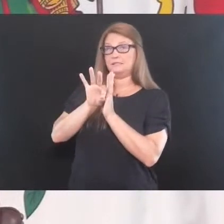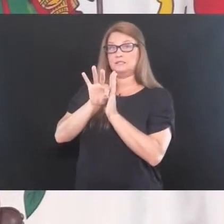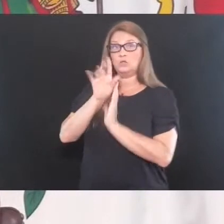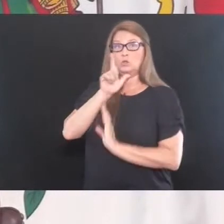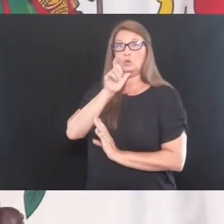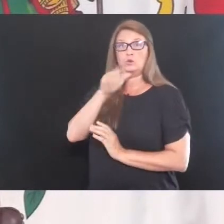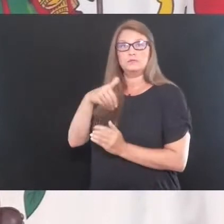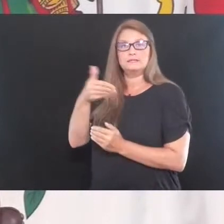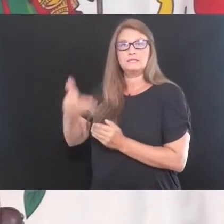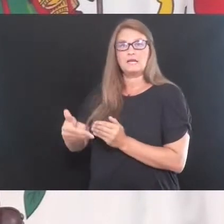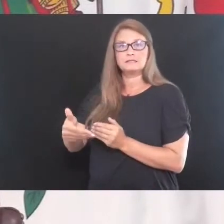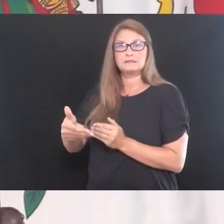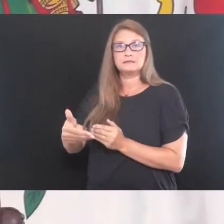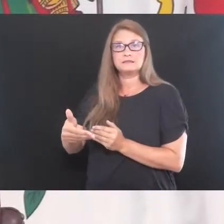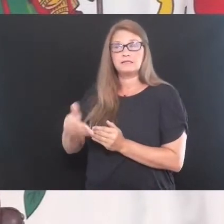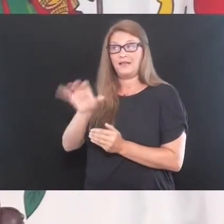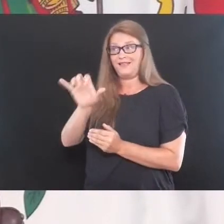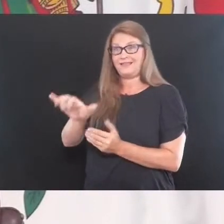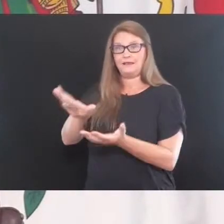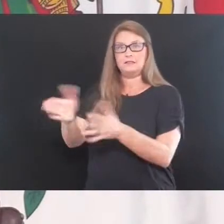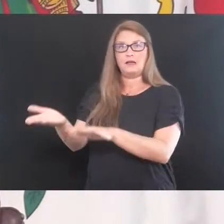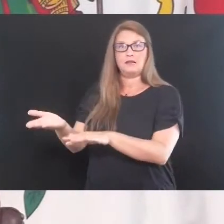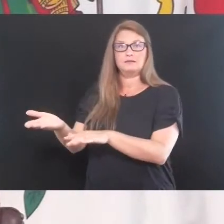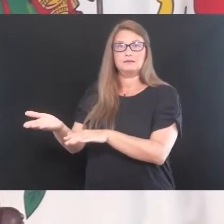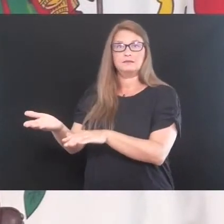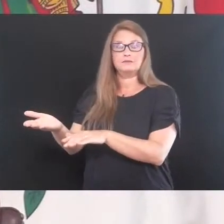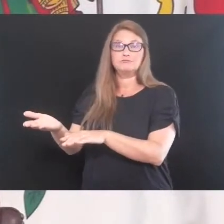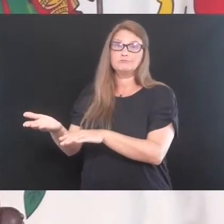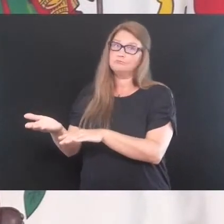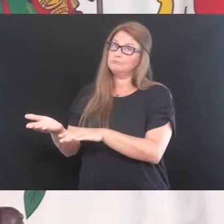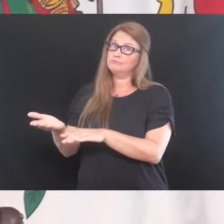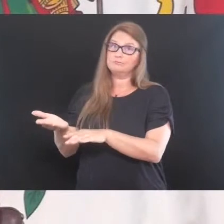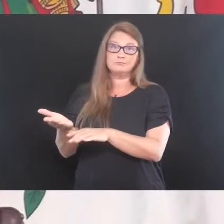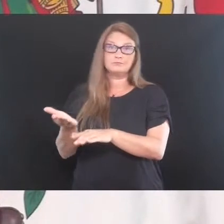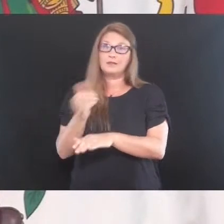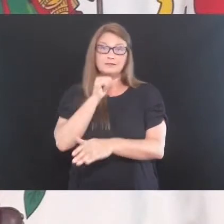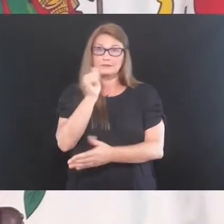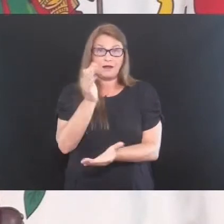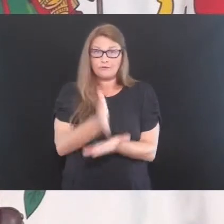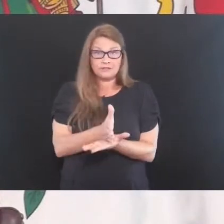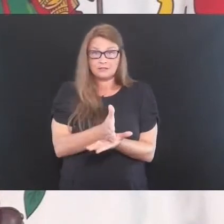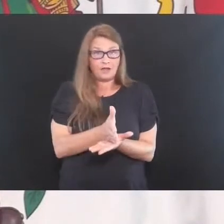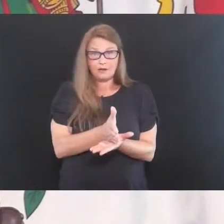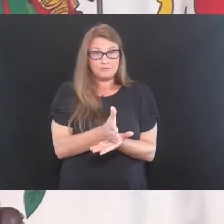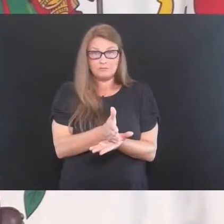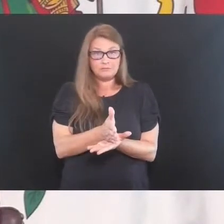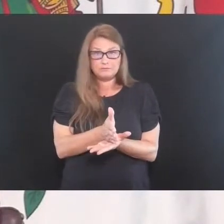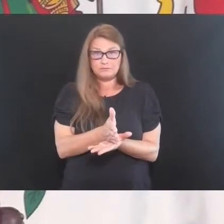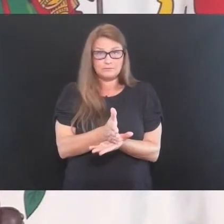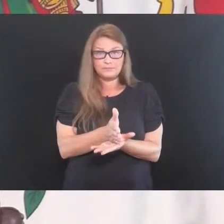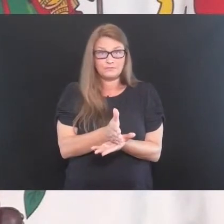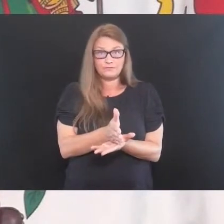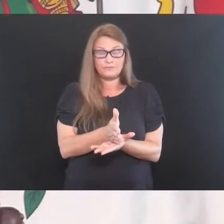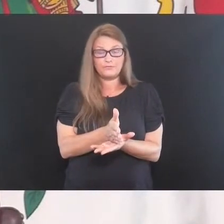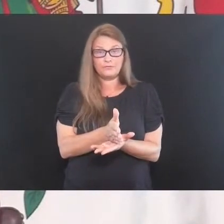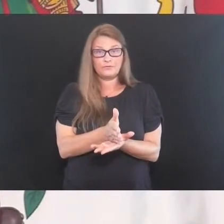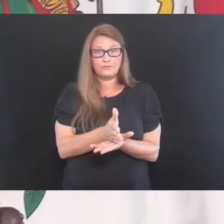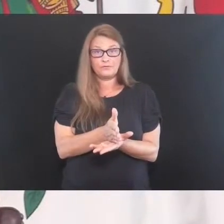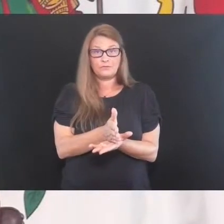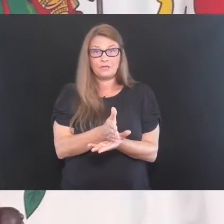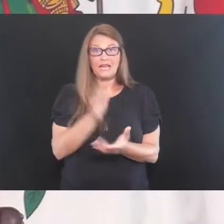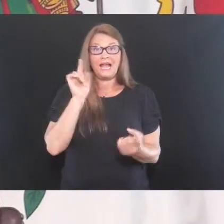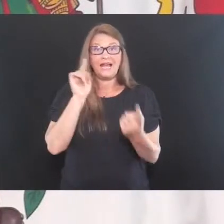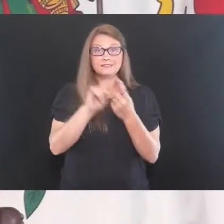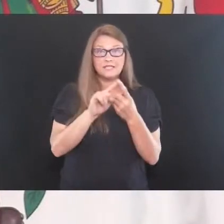it's a lottery that's a death lottery. It won't stop. It will not stop